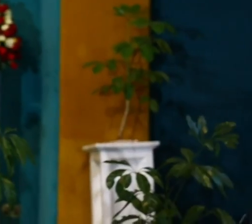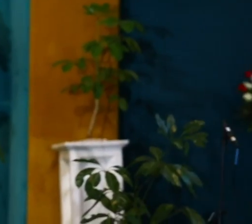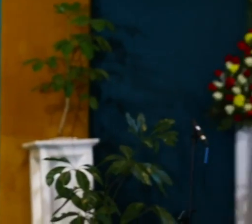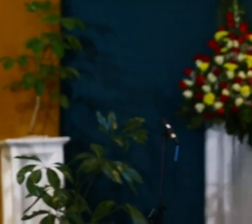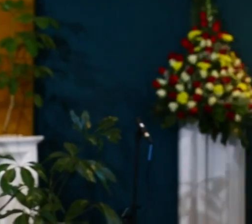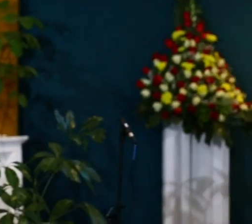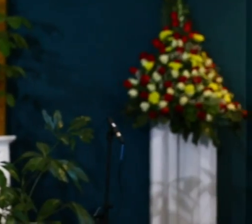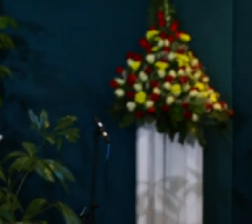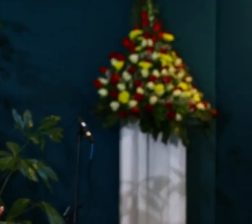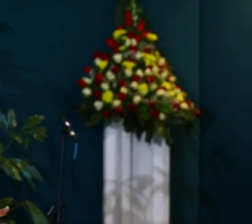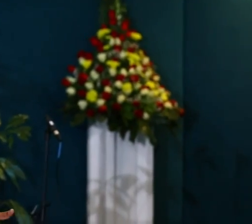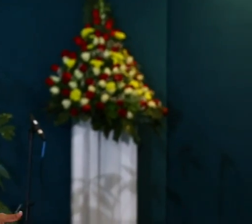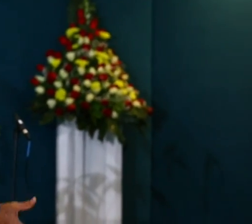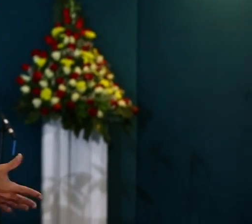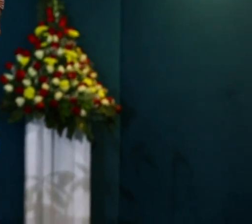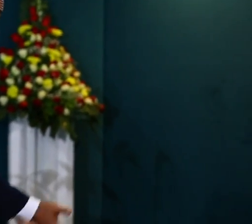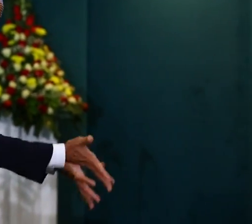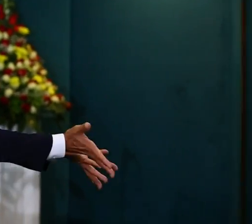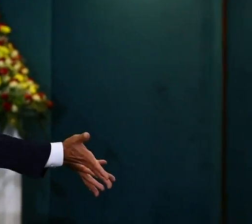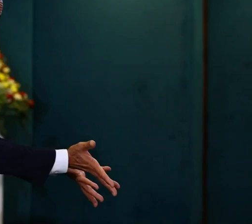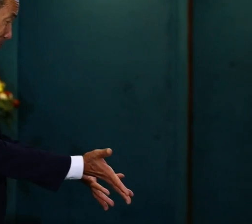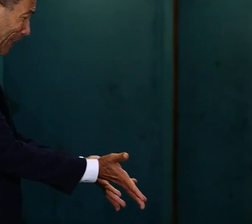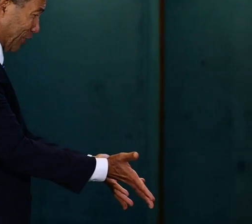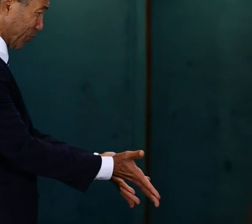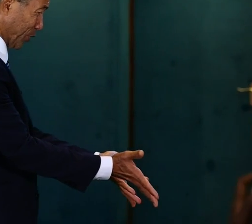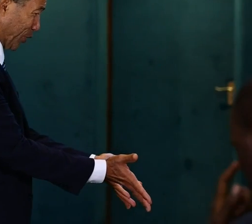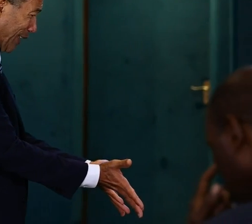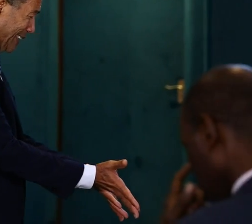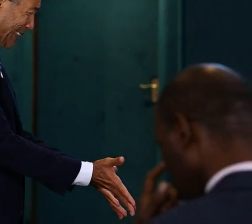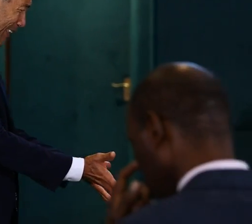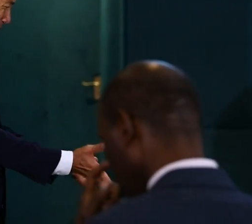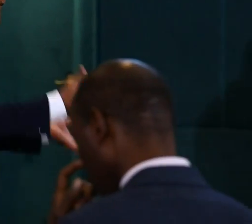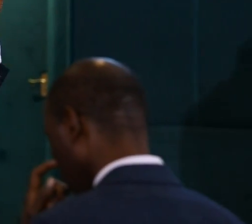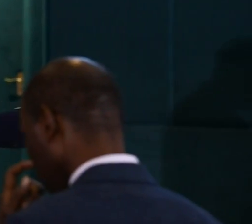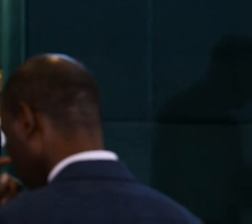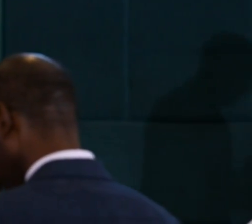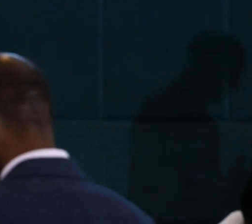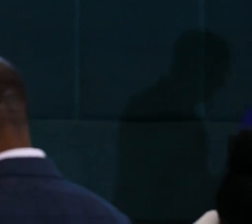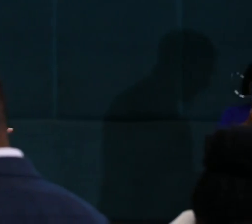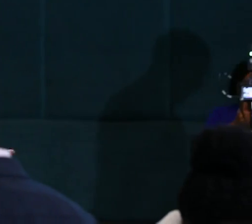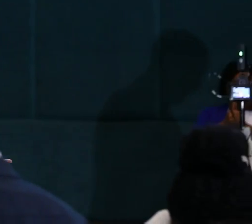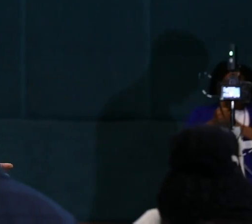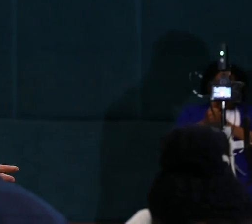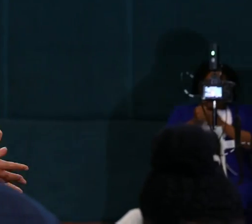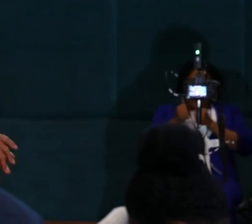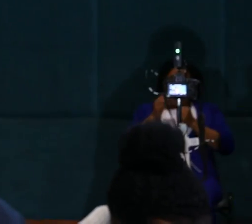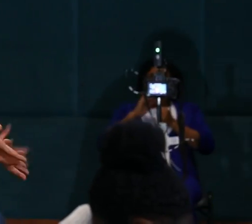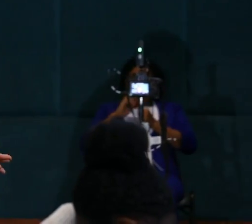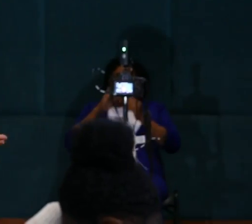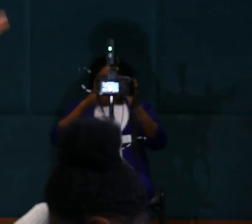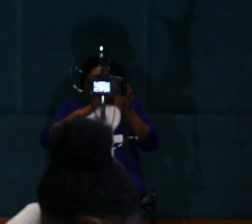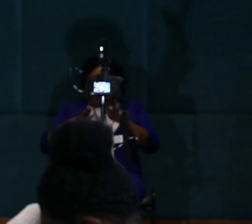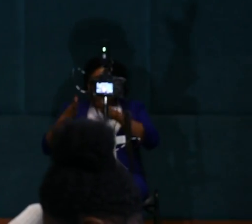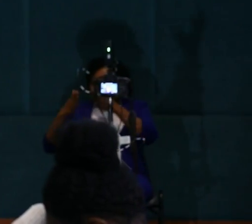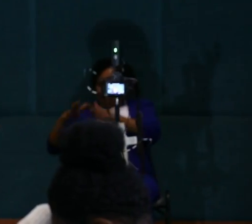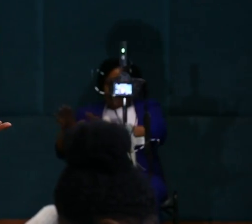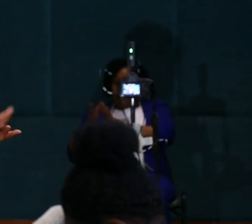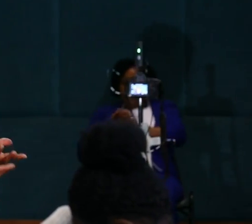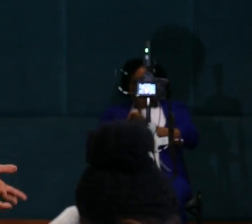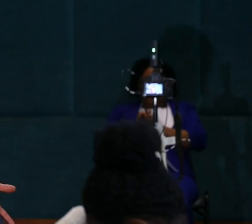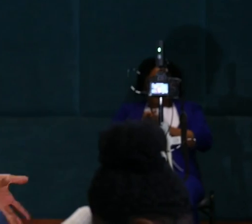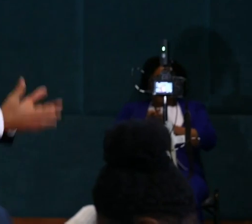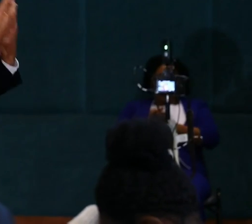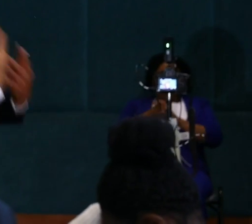Journey with God. Whole church pass through the Red Sea. The mighty hand of God. Whole church see